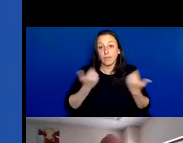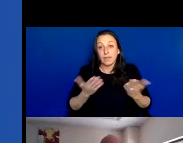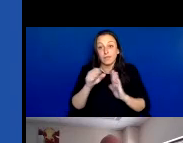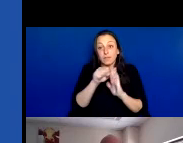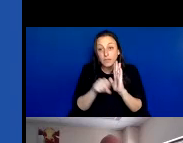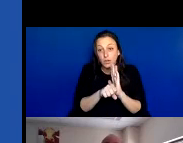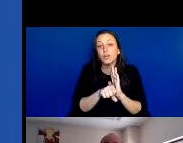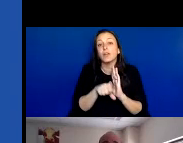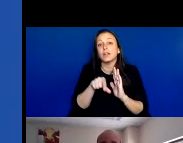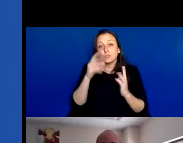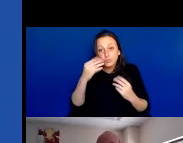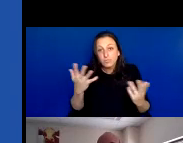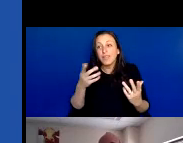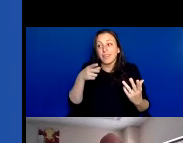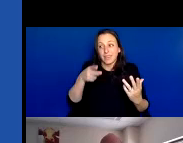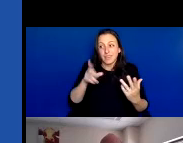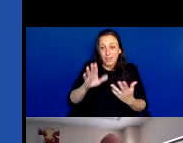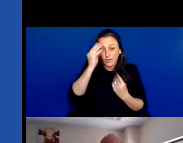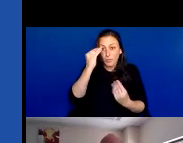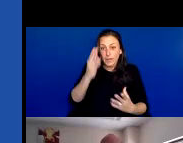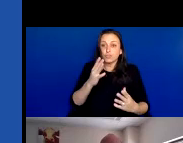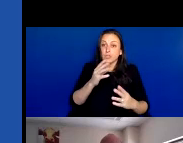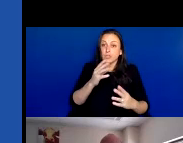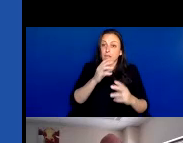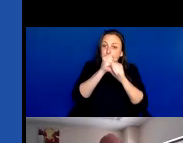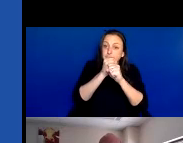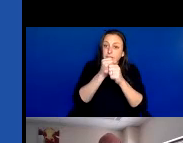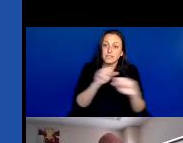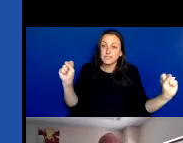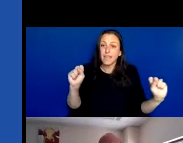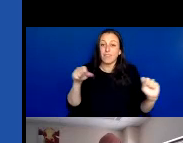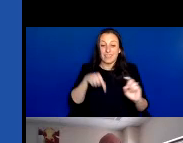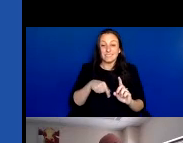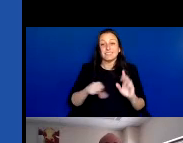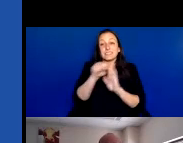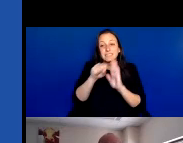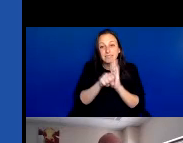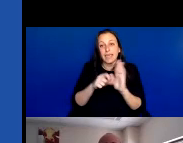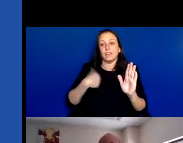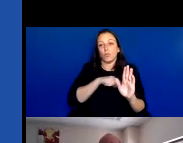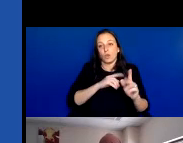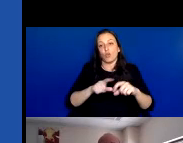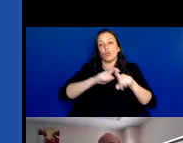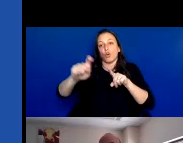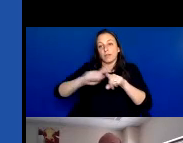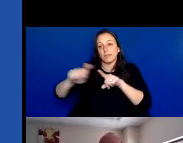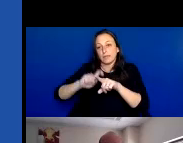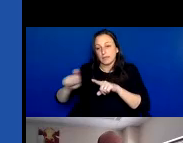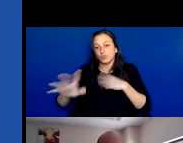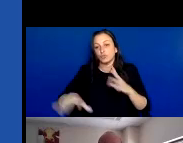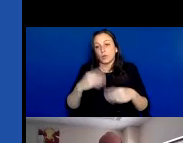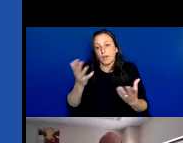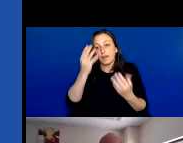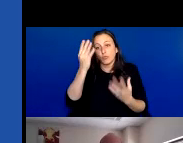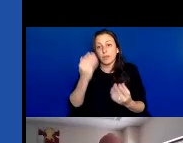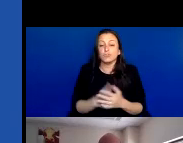is secure, that it is the state reaching out to them to provide them with information. Additionally, any other providers where people may